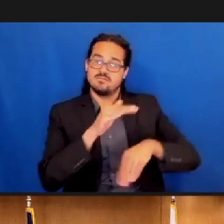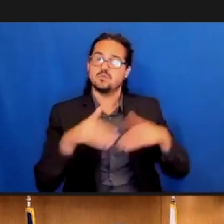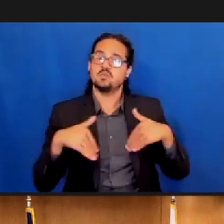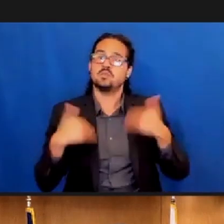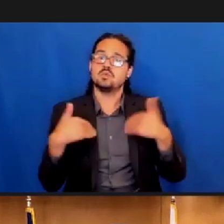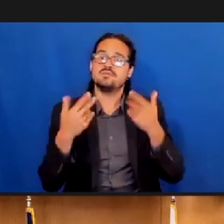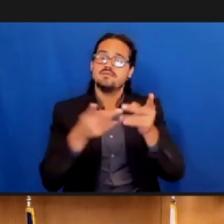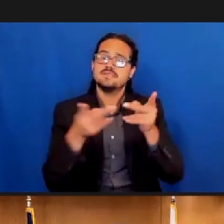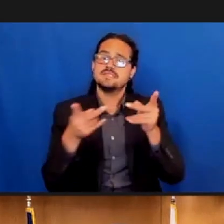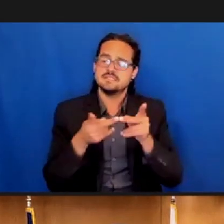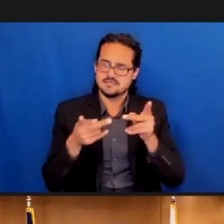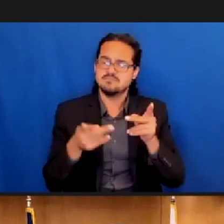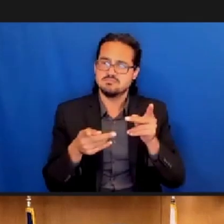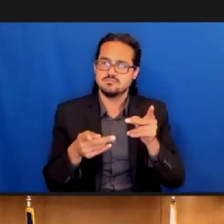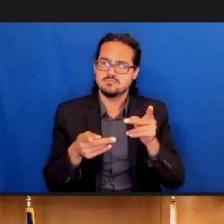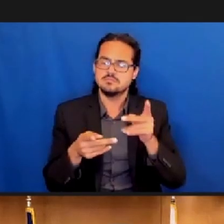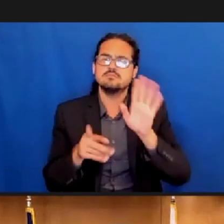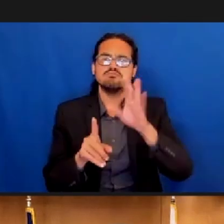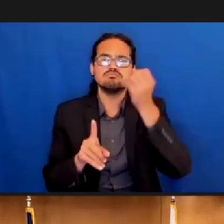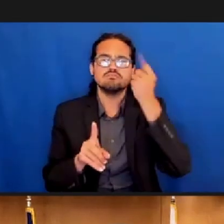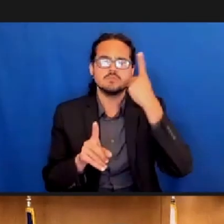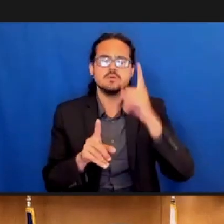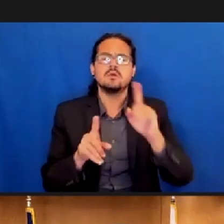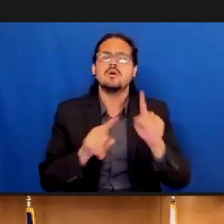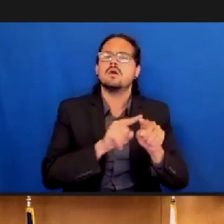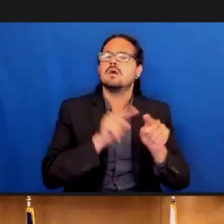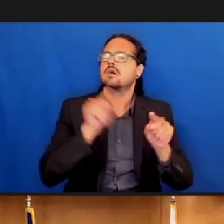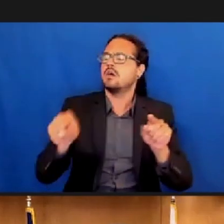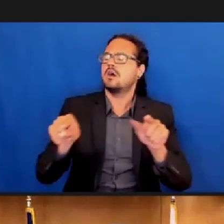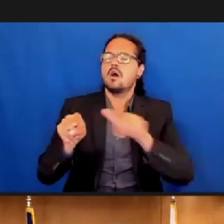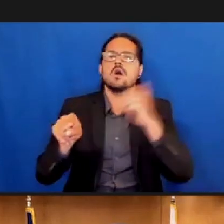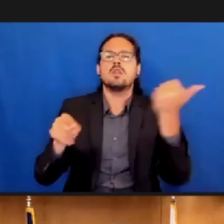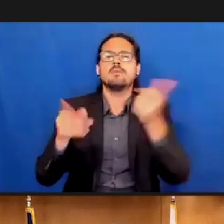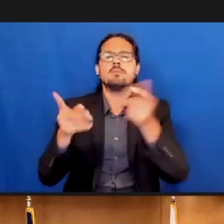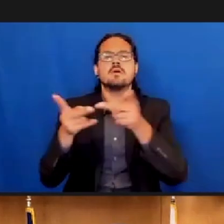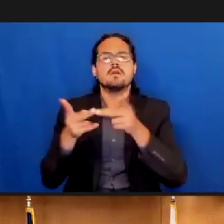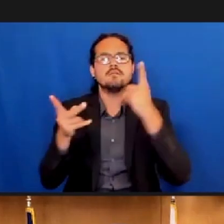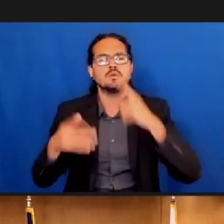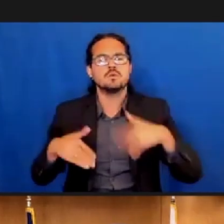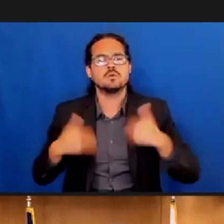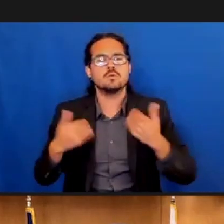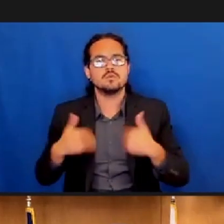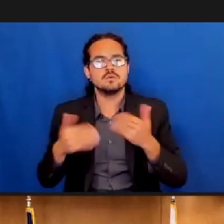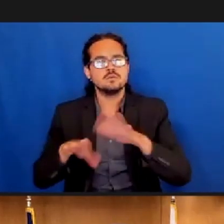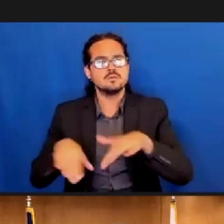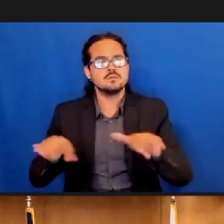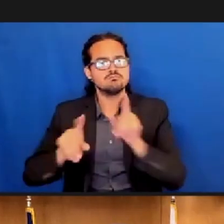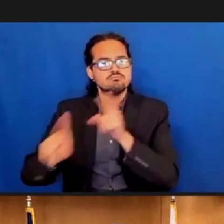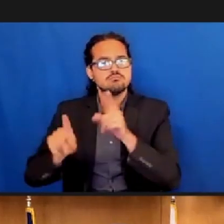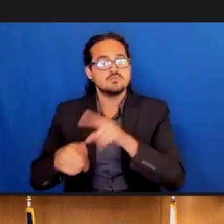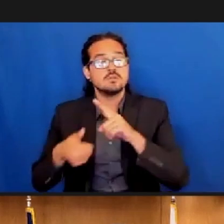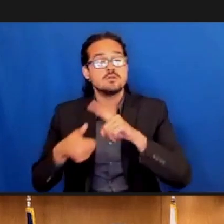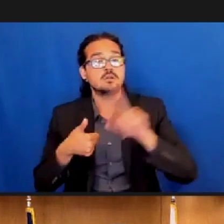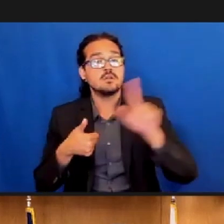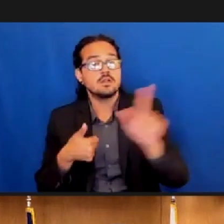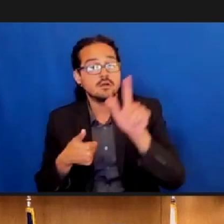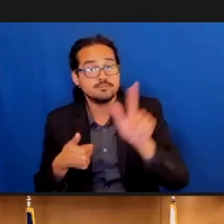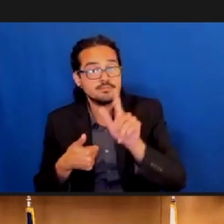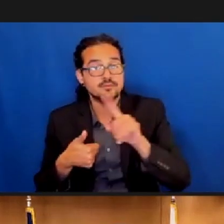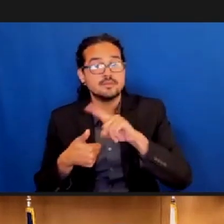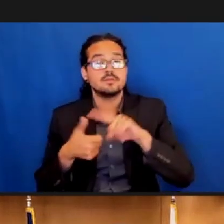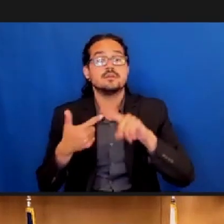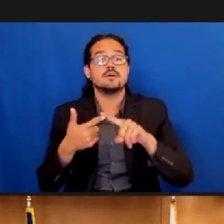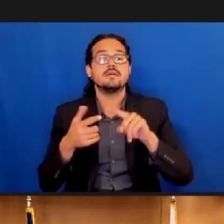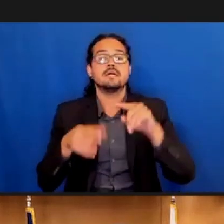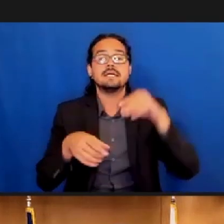youth settings, say a library or an indoor family miniature golf setting? Do the rules still